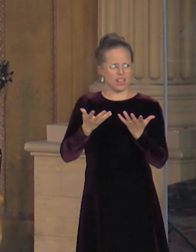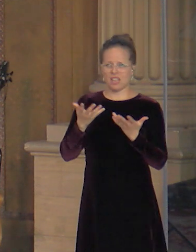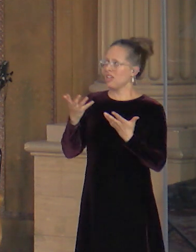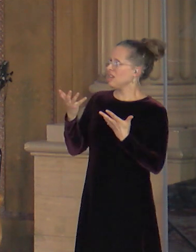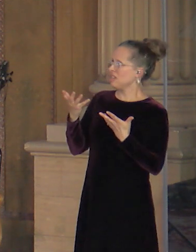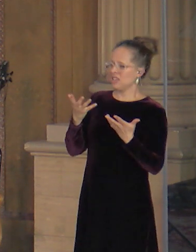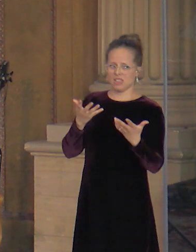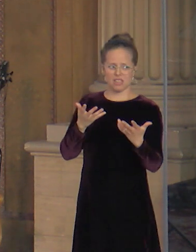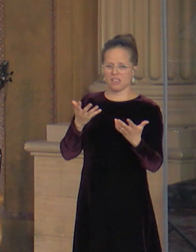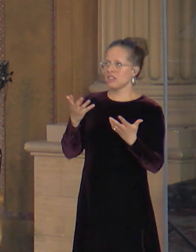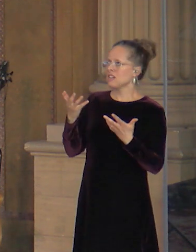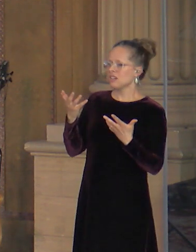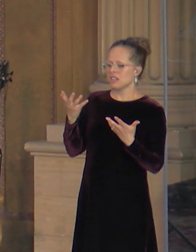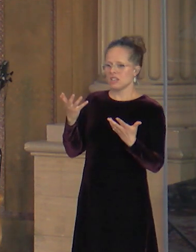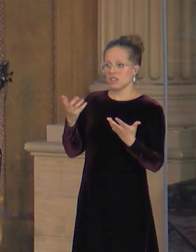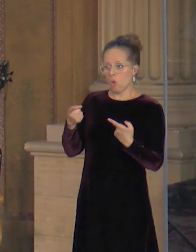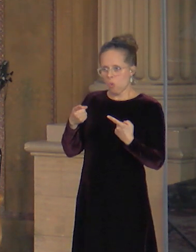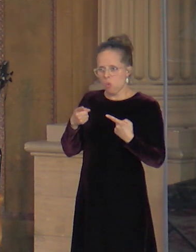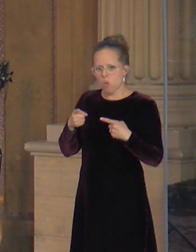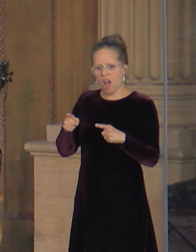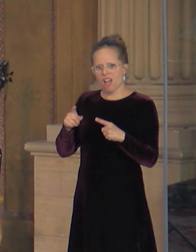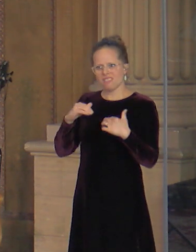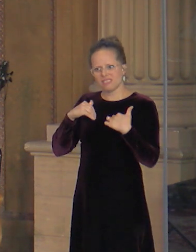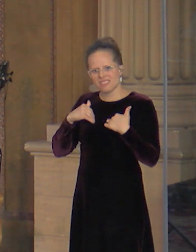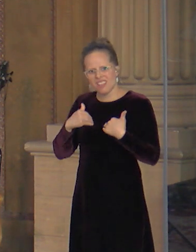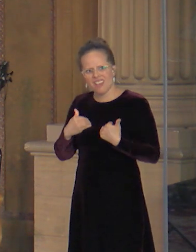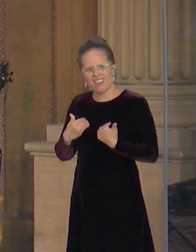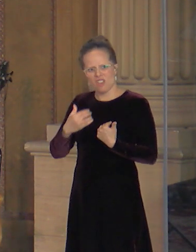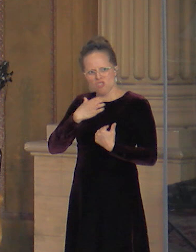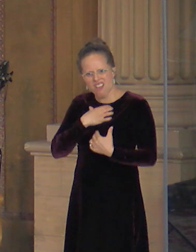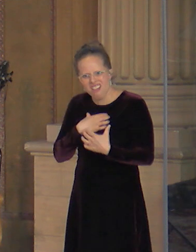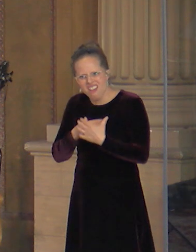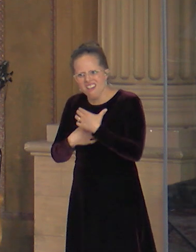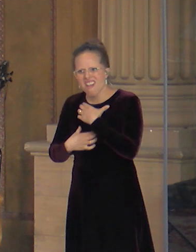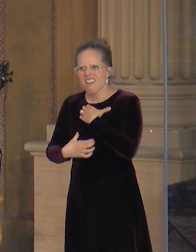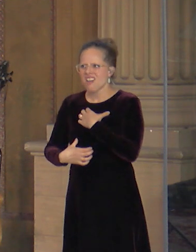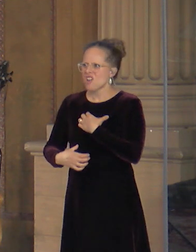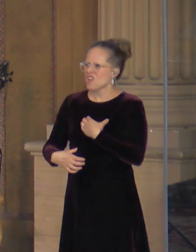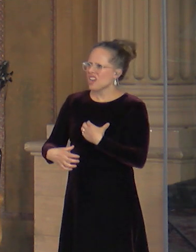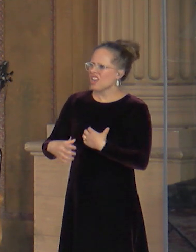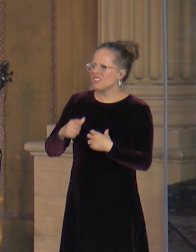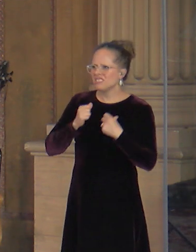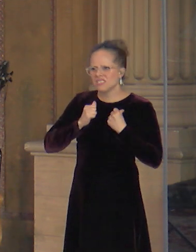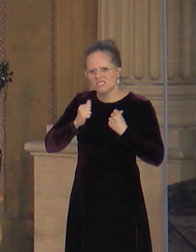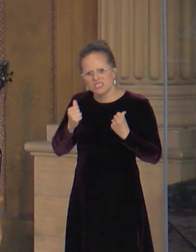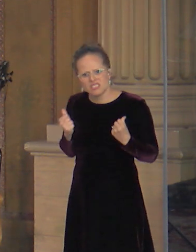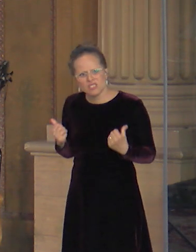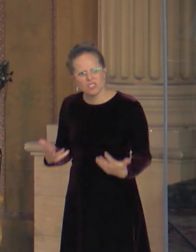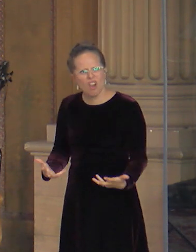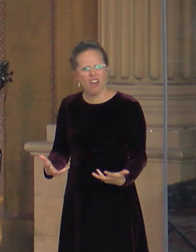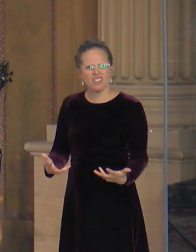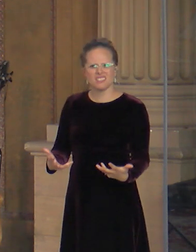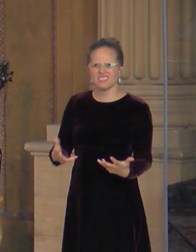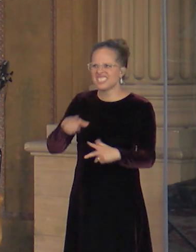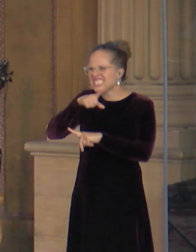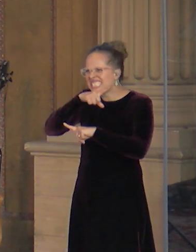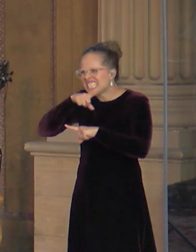and these two voices are in his head while he's worn down from fasting he's hungry he's worn out he's in the hot desert sun